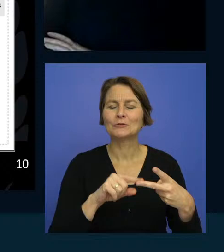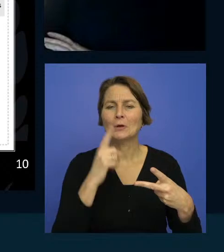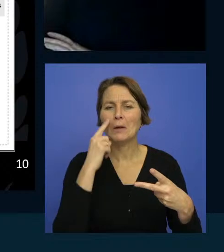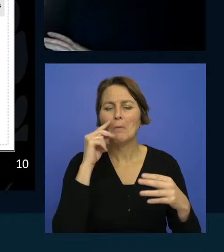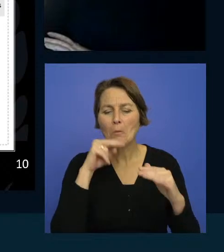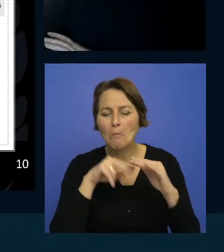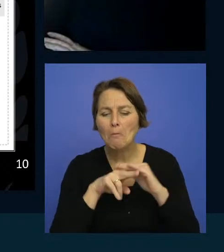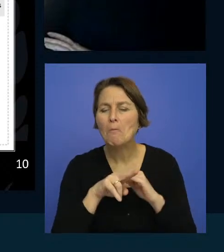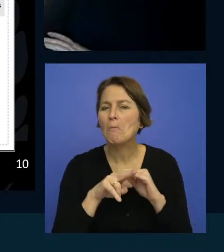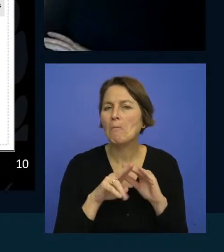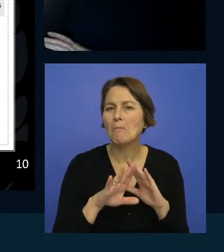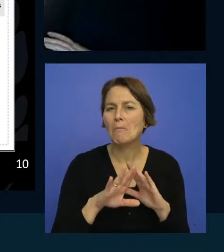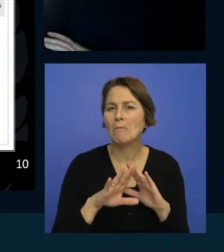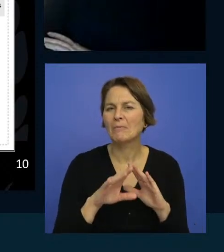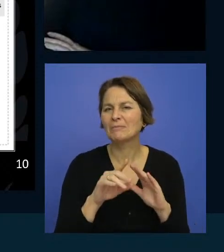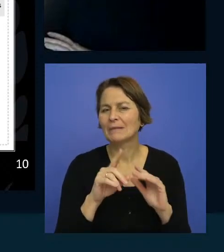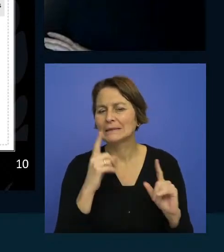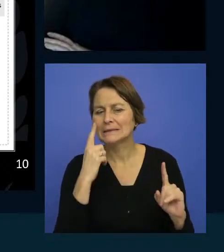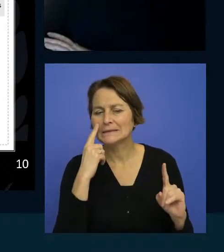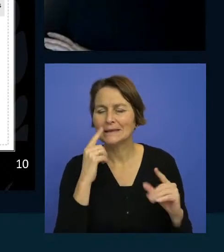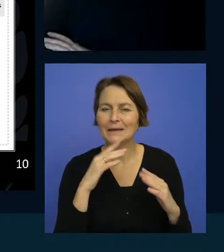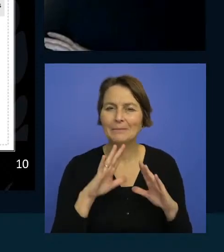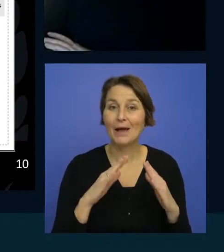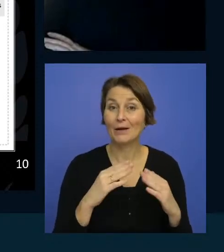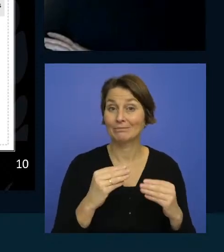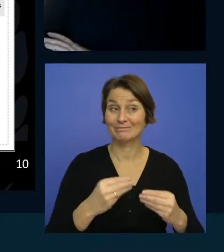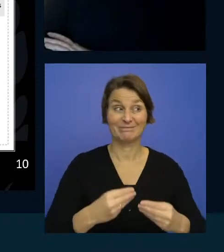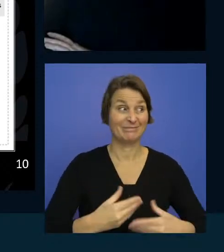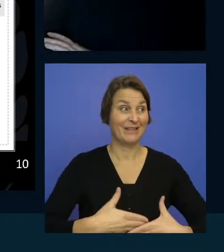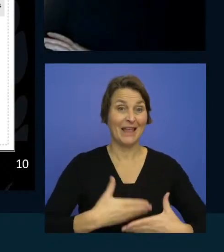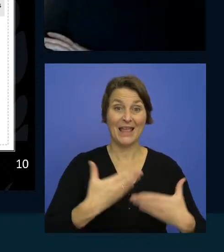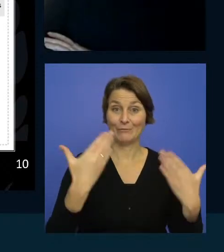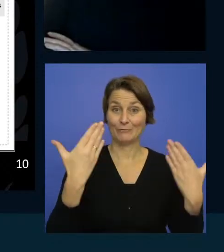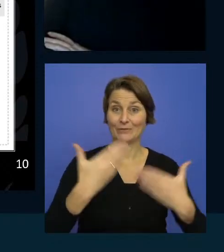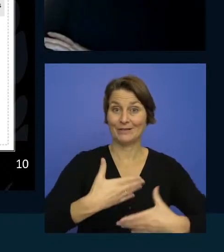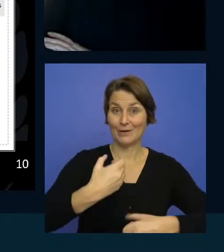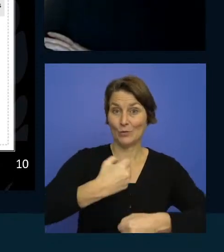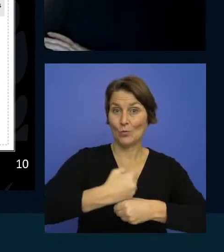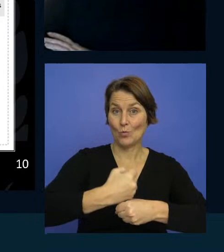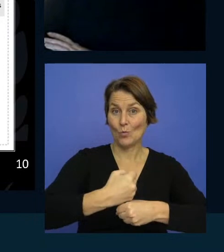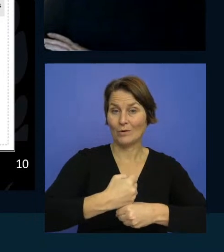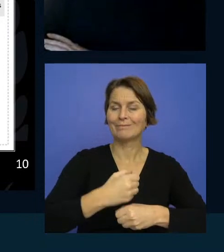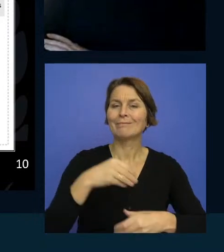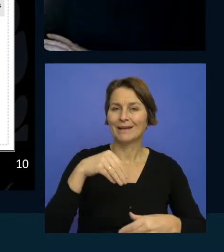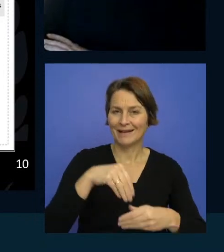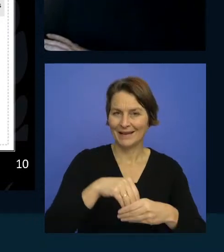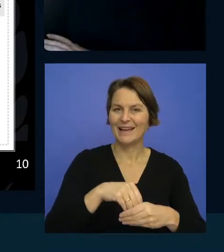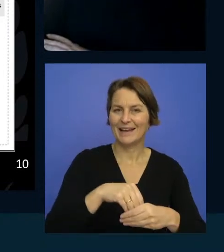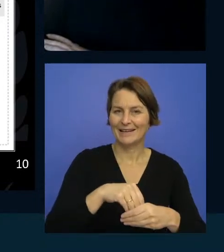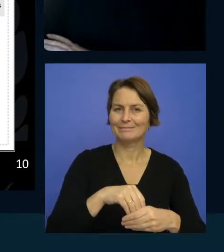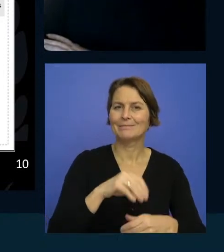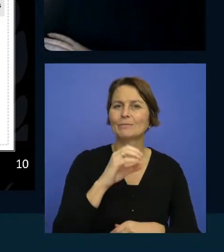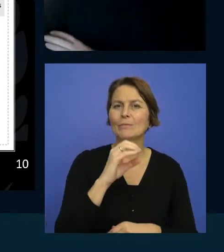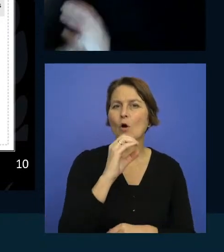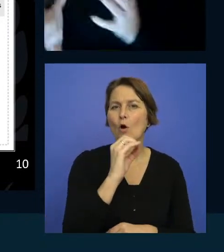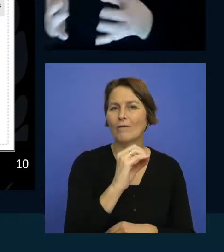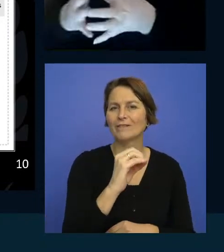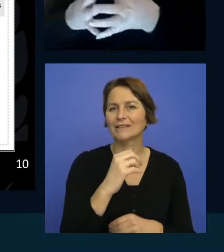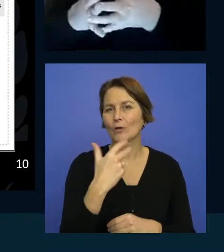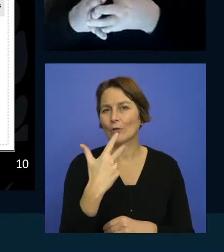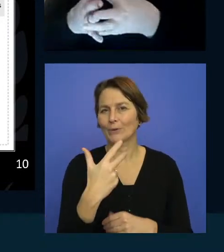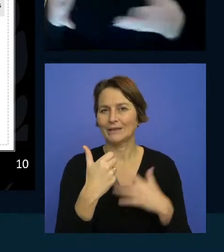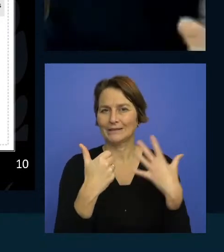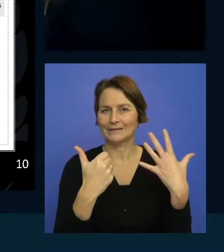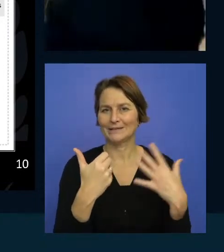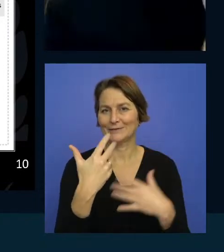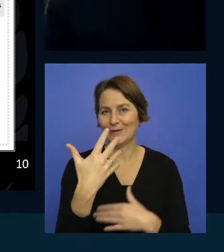on the everyday work that's happening in Microsoft 365. And also getting